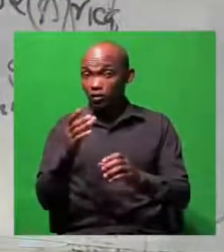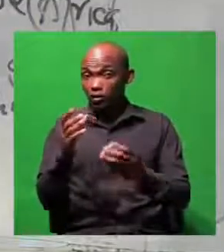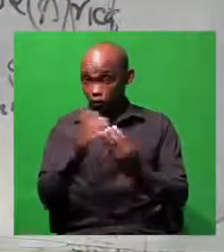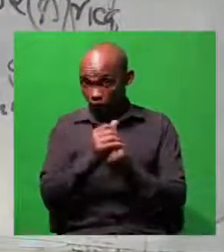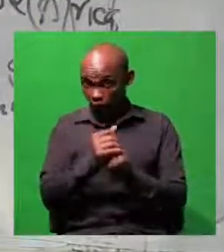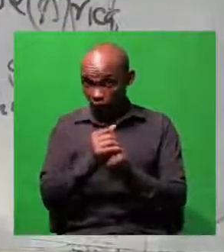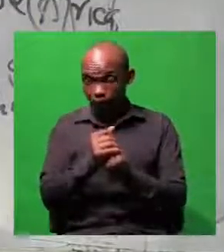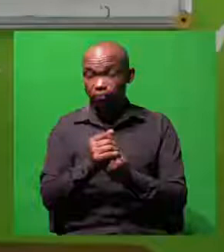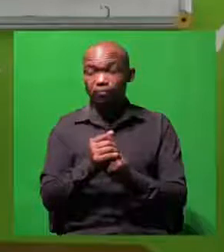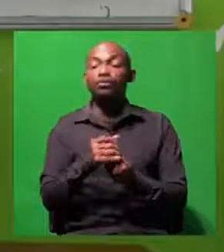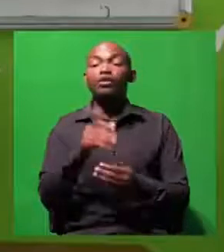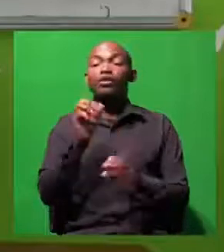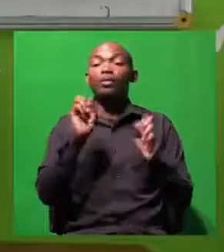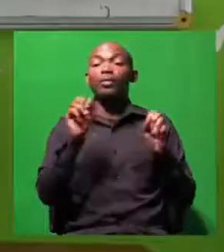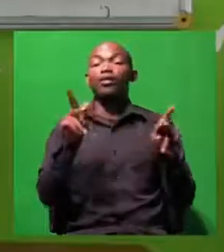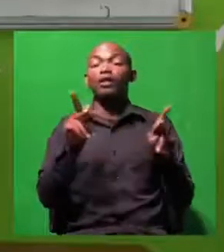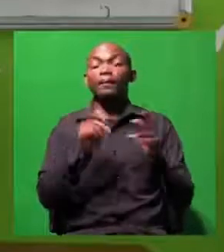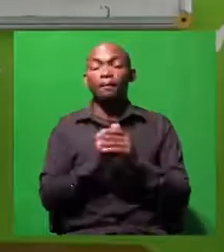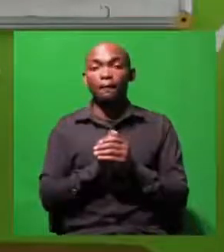Are we together?